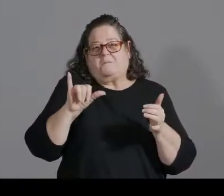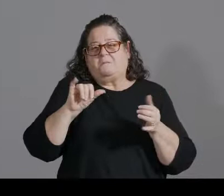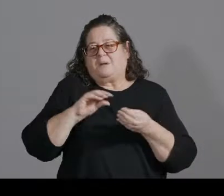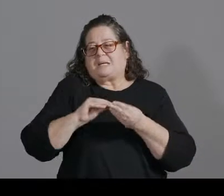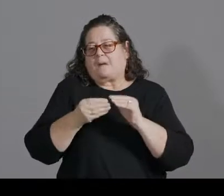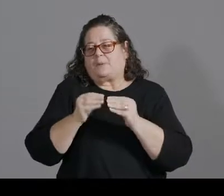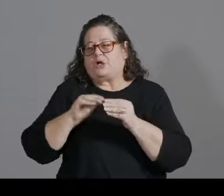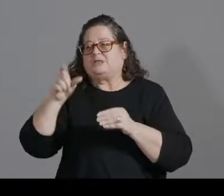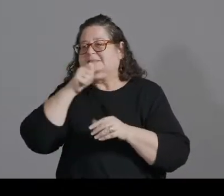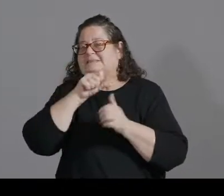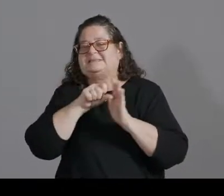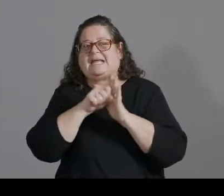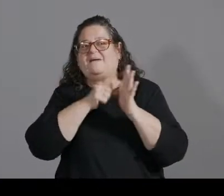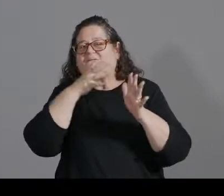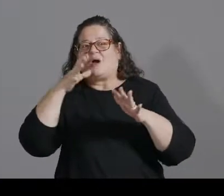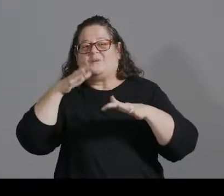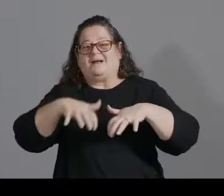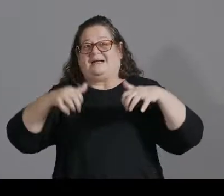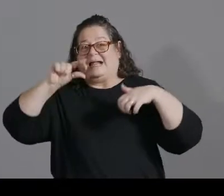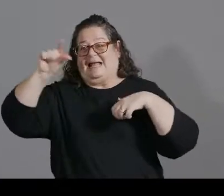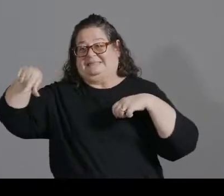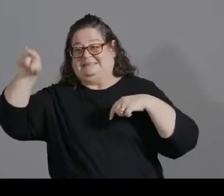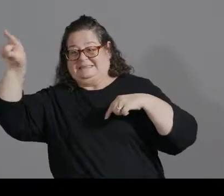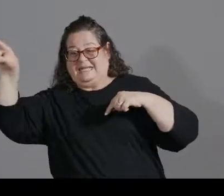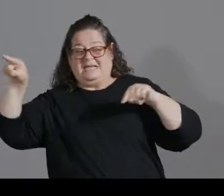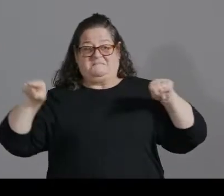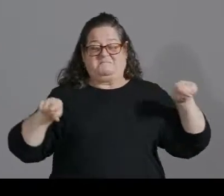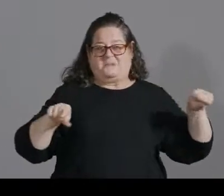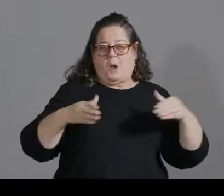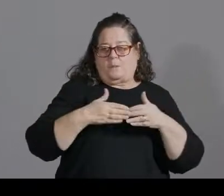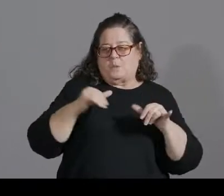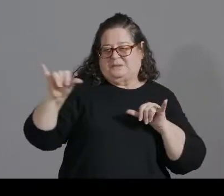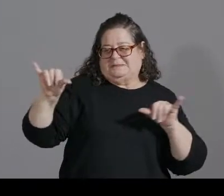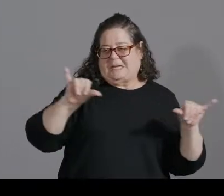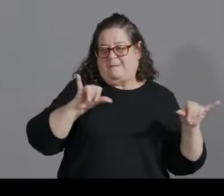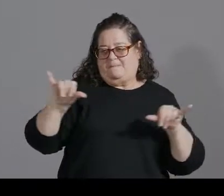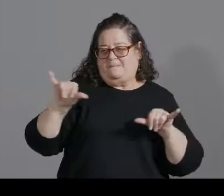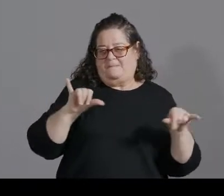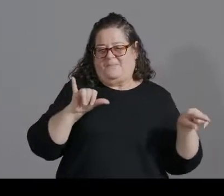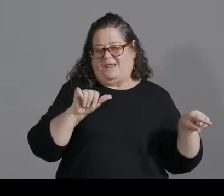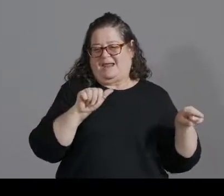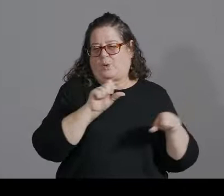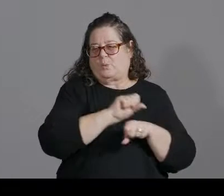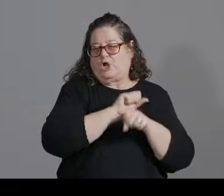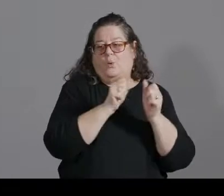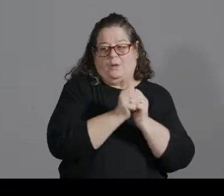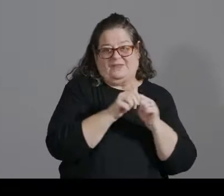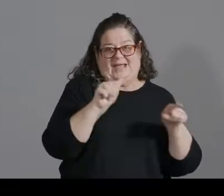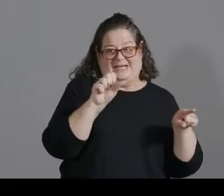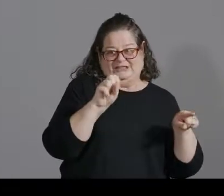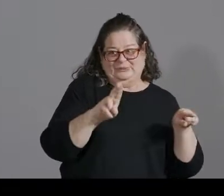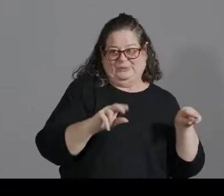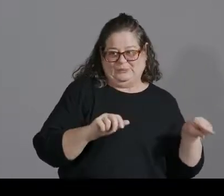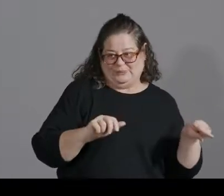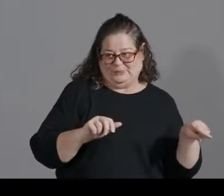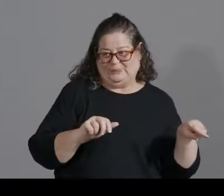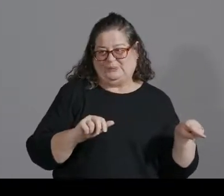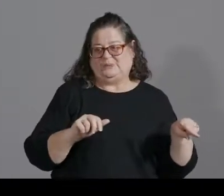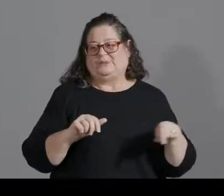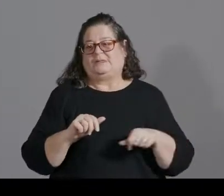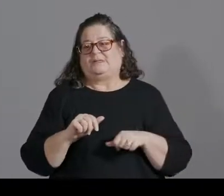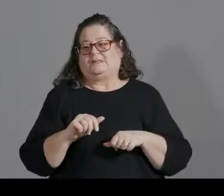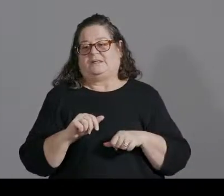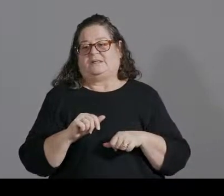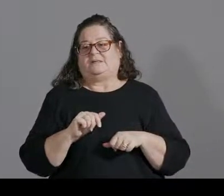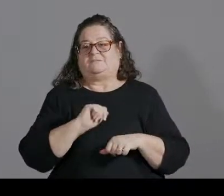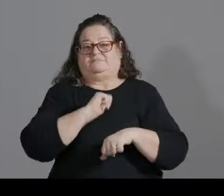the University of Arizona and the Pima County Health Department to establish a Southern Arizona pod in Tucson. And so that will